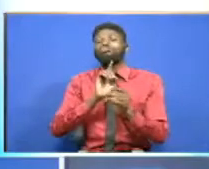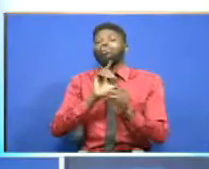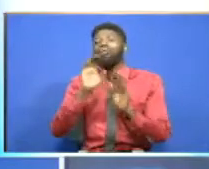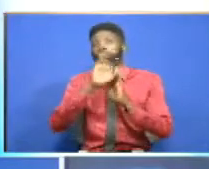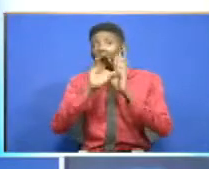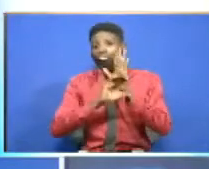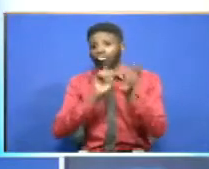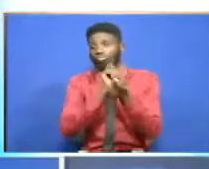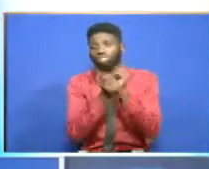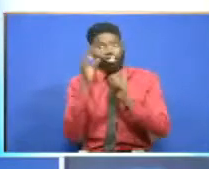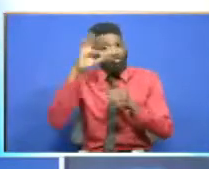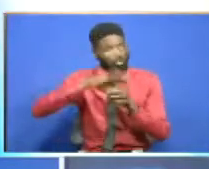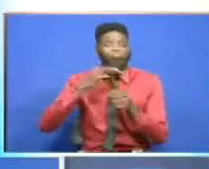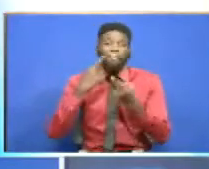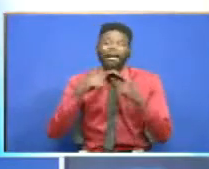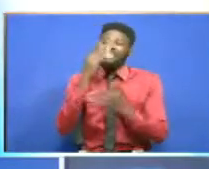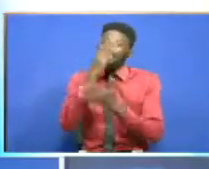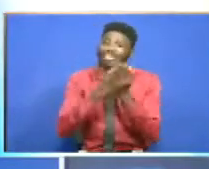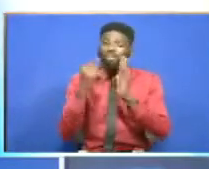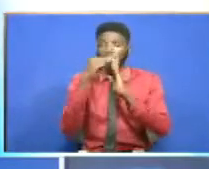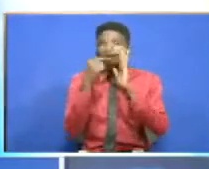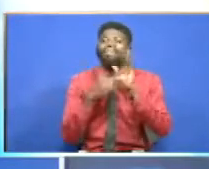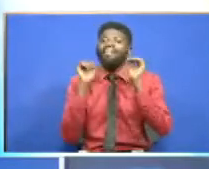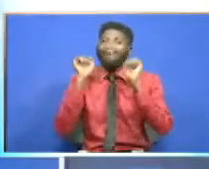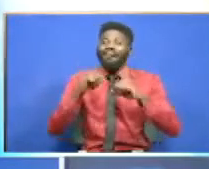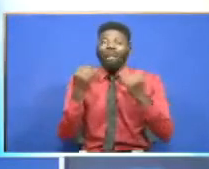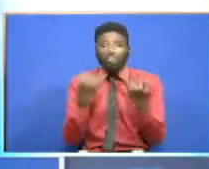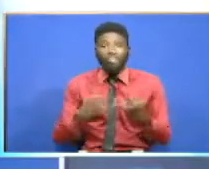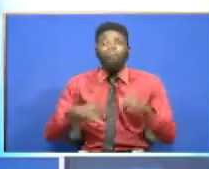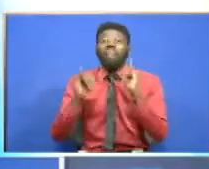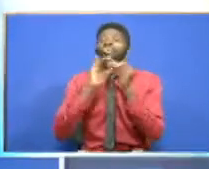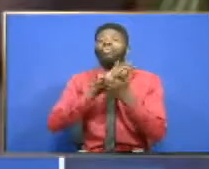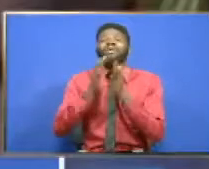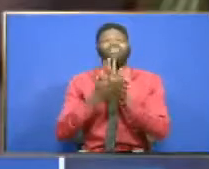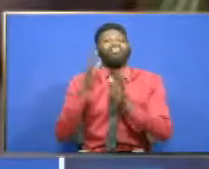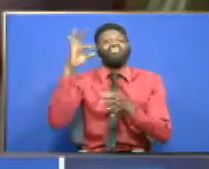implemented without a plebiscite if all actors played their part.